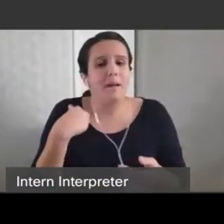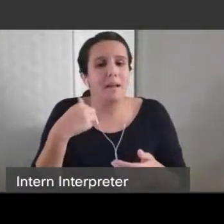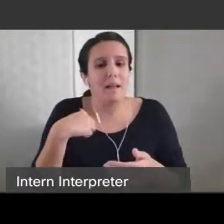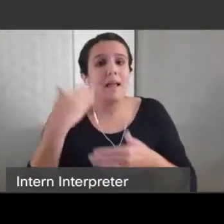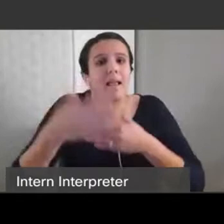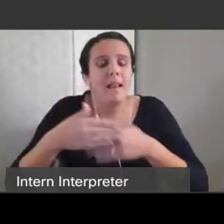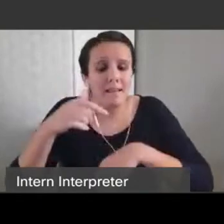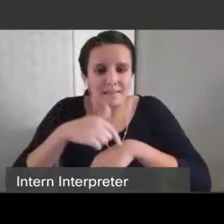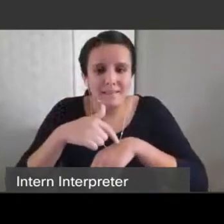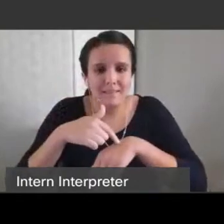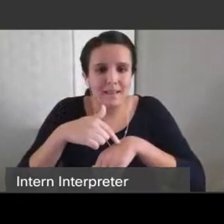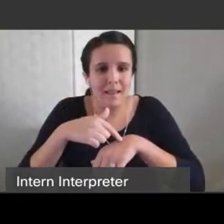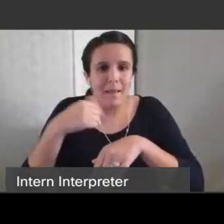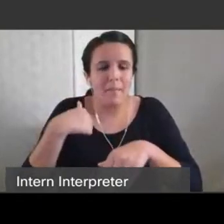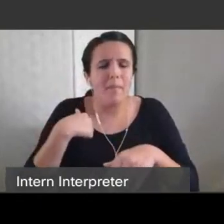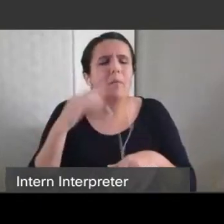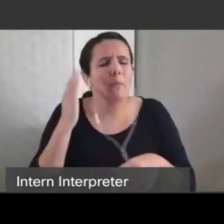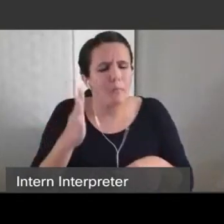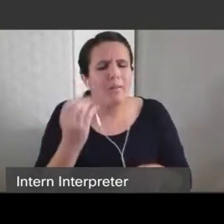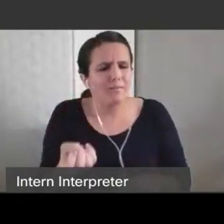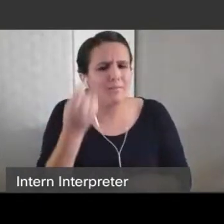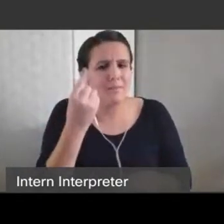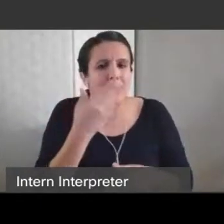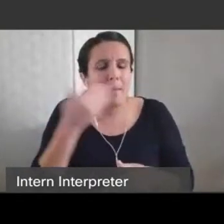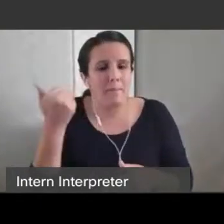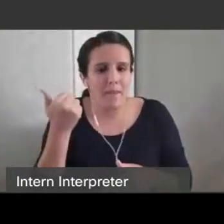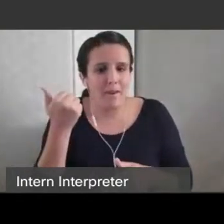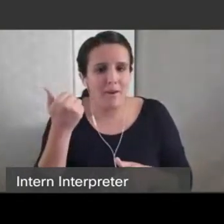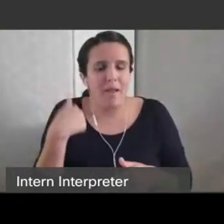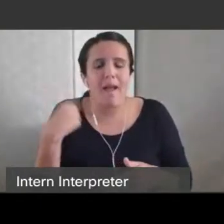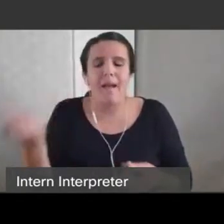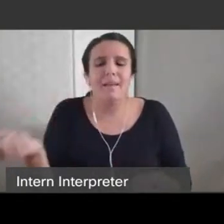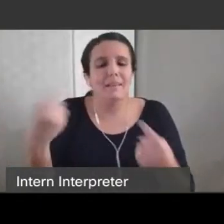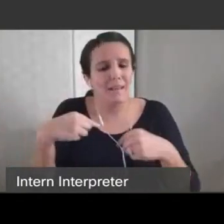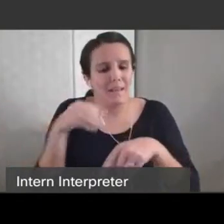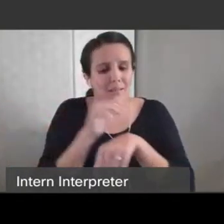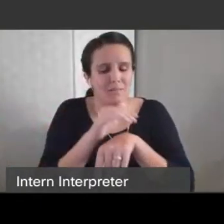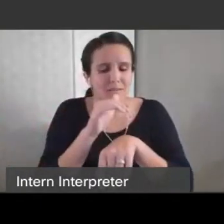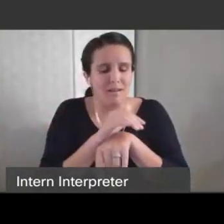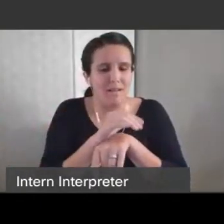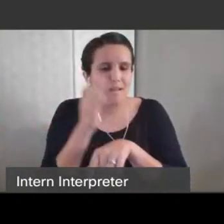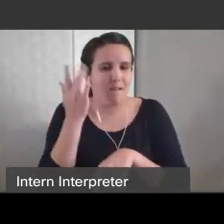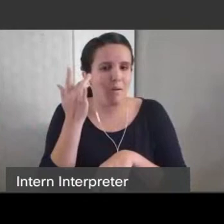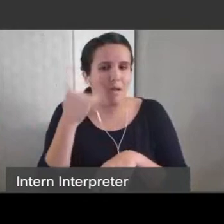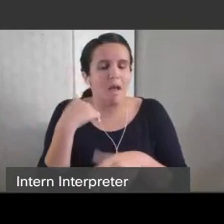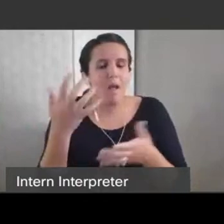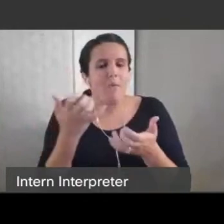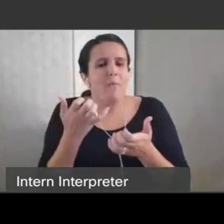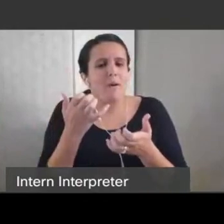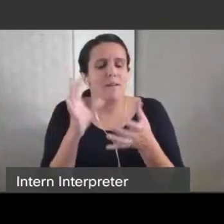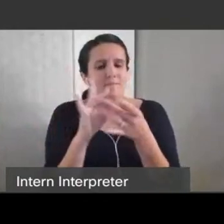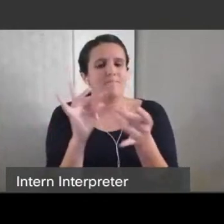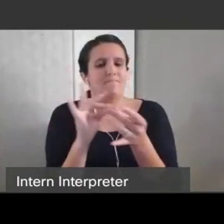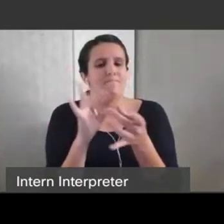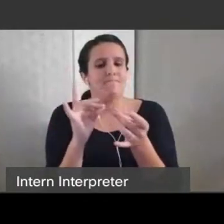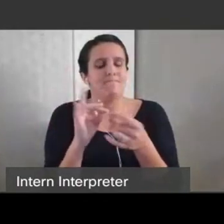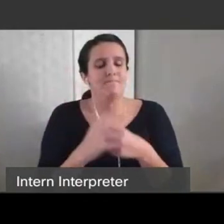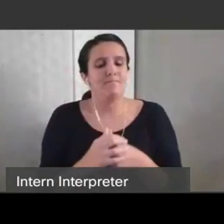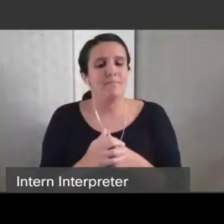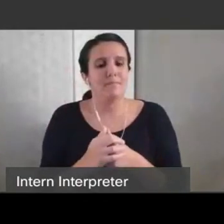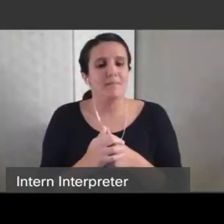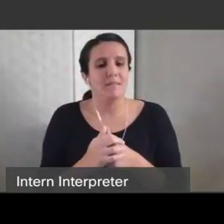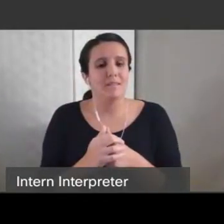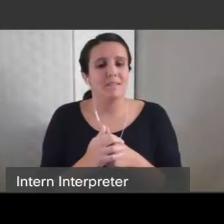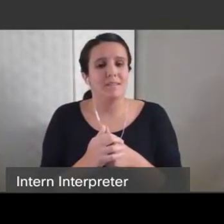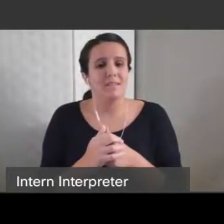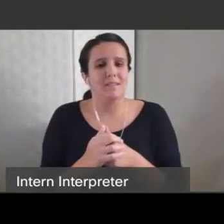time better than I do this time. I came here because I just wanted to say, don't